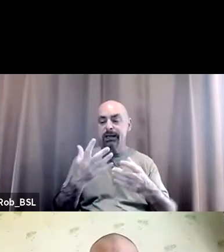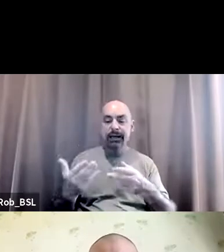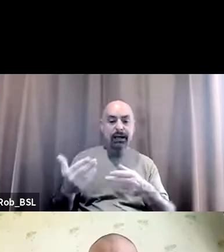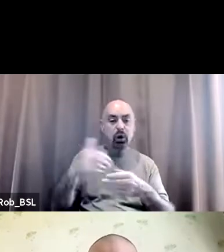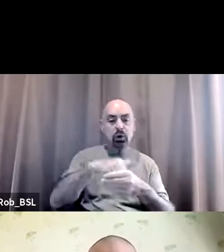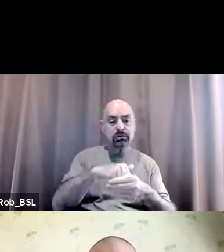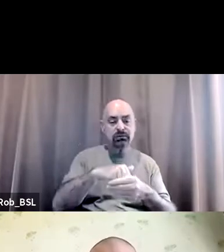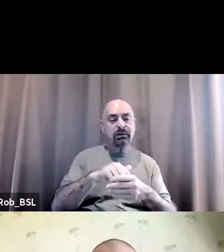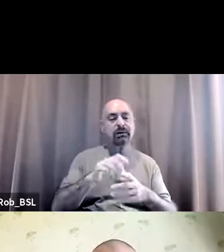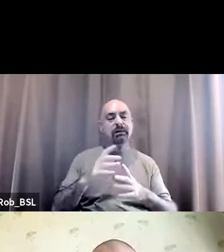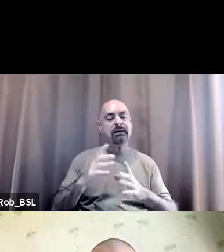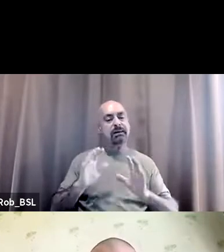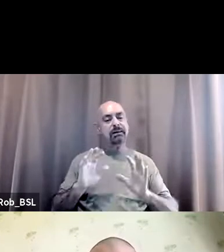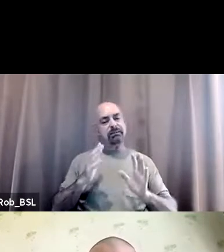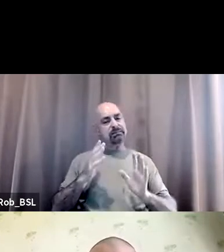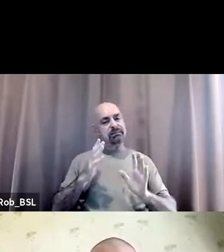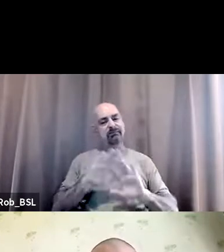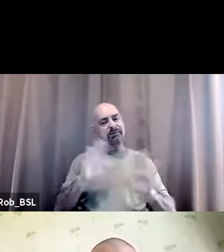one behind.